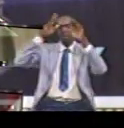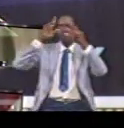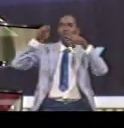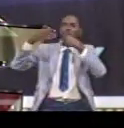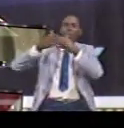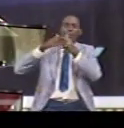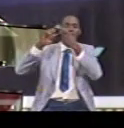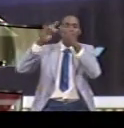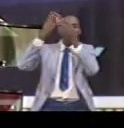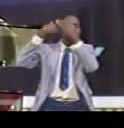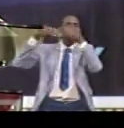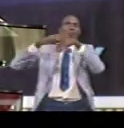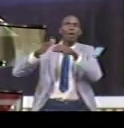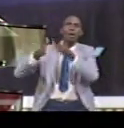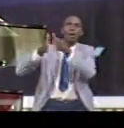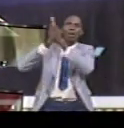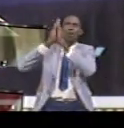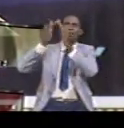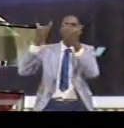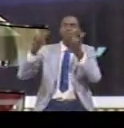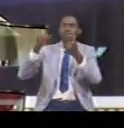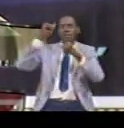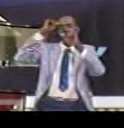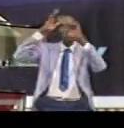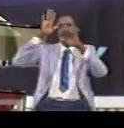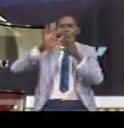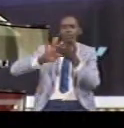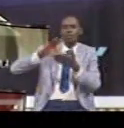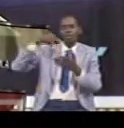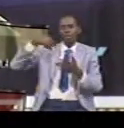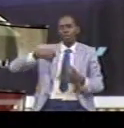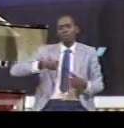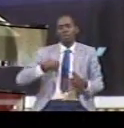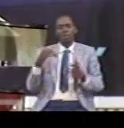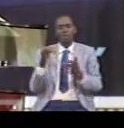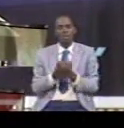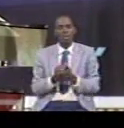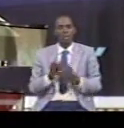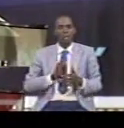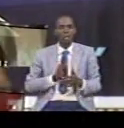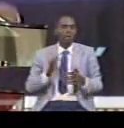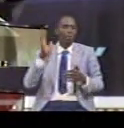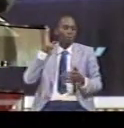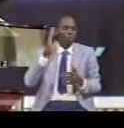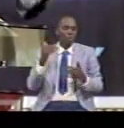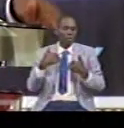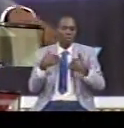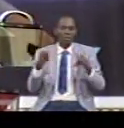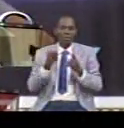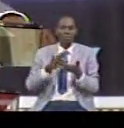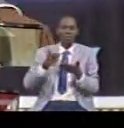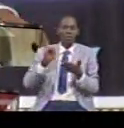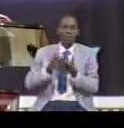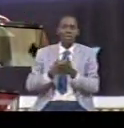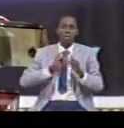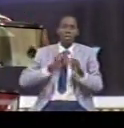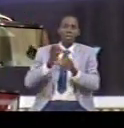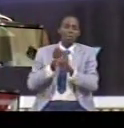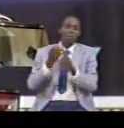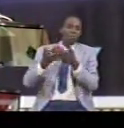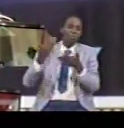Father, "Glorify me with the glory that I had with you before the world began, so that I can resume that